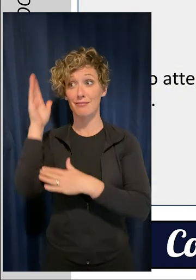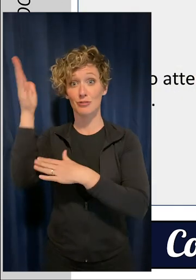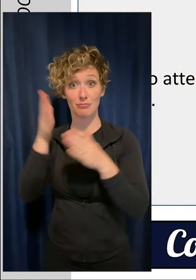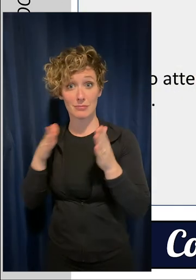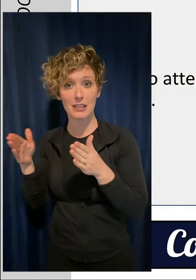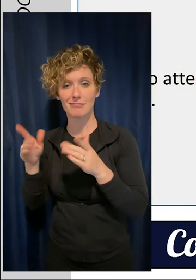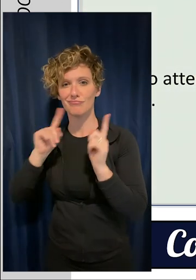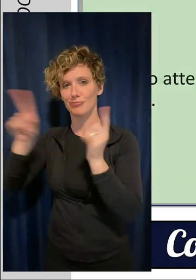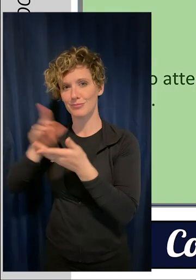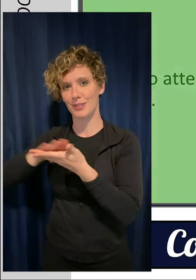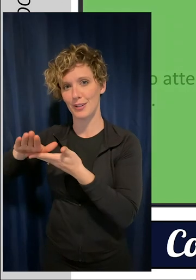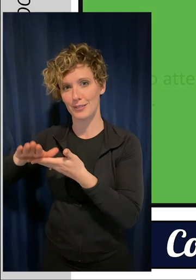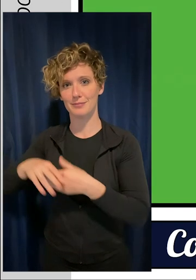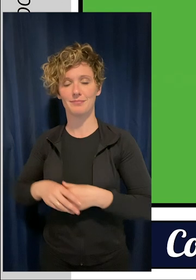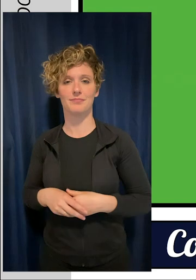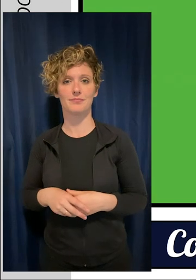college.